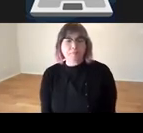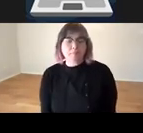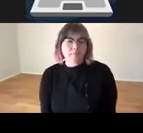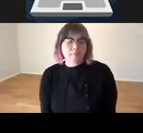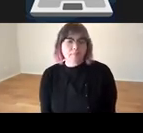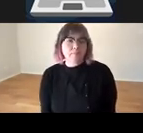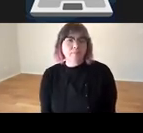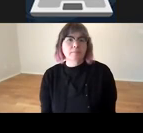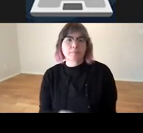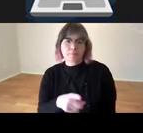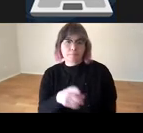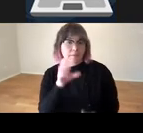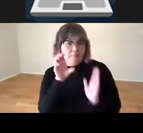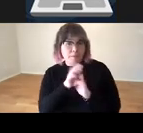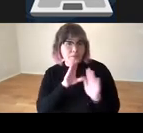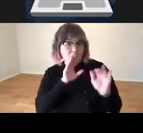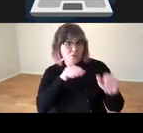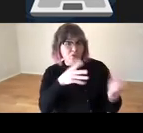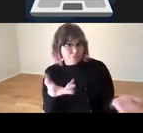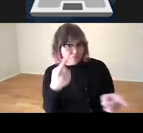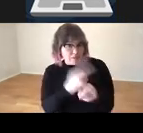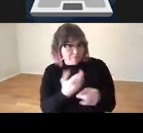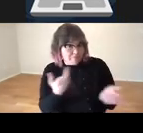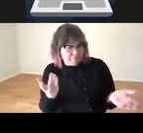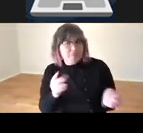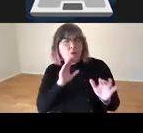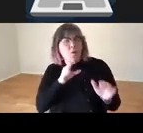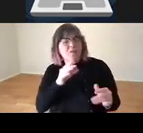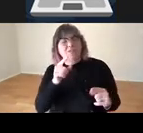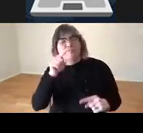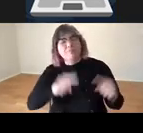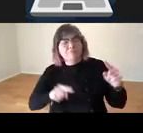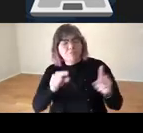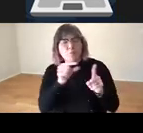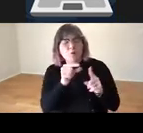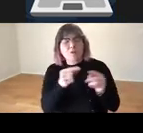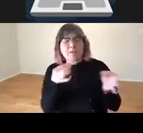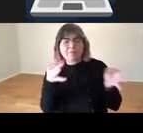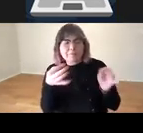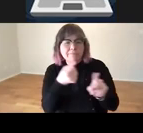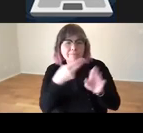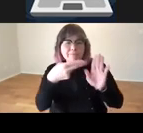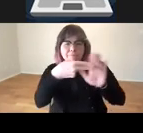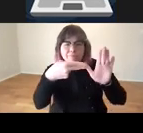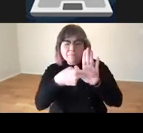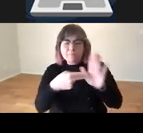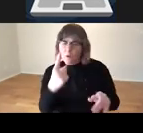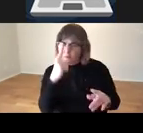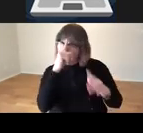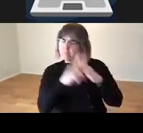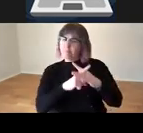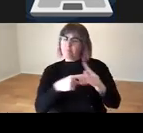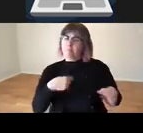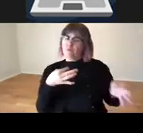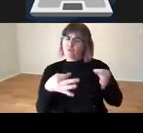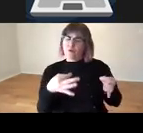And so here's a picture of the ocean, right? And so the ocean, we can use a variety of words to describe the ocean. One word that I would use to describe this ocean